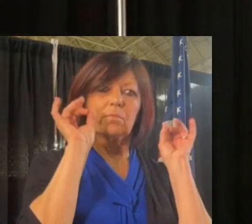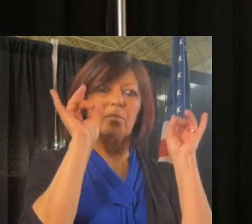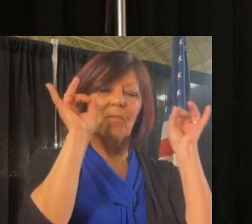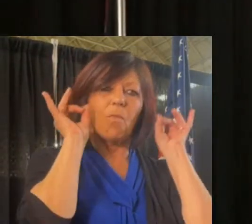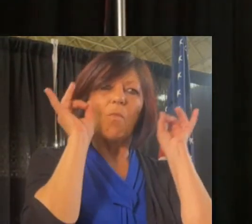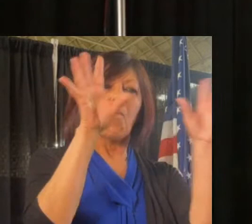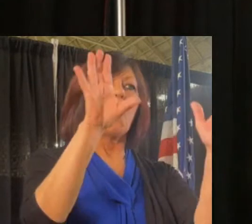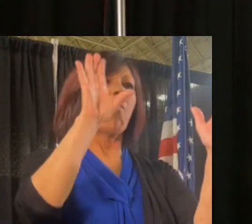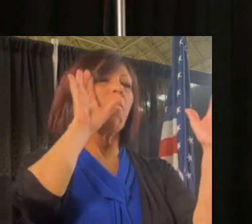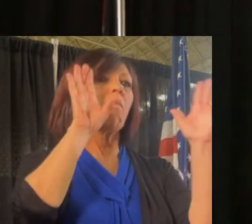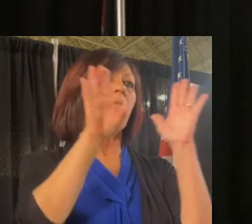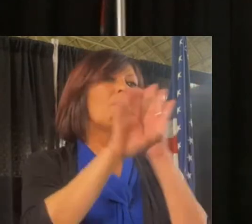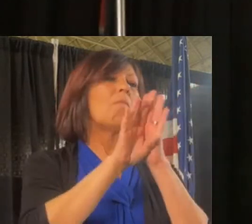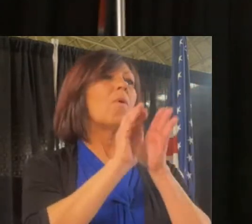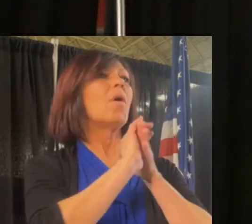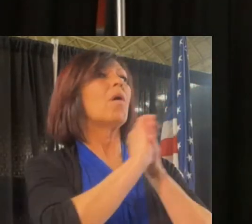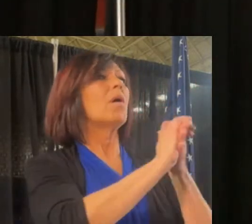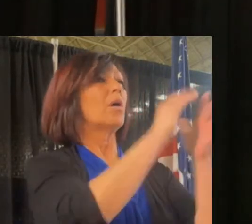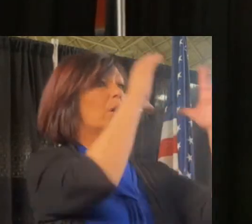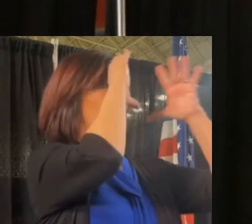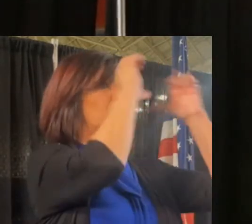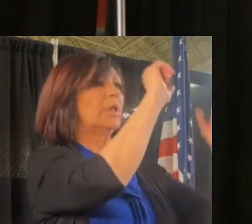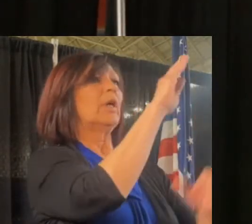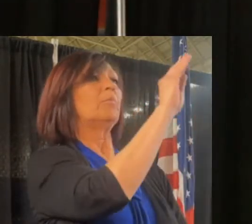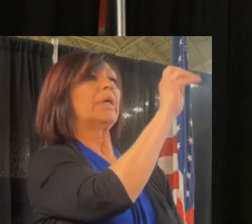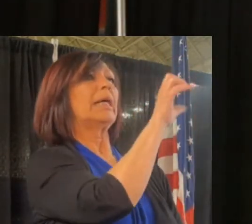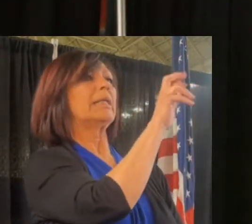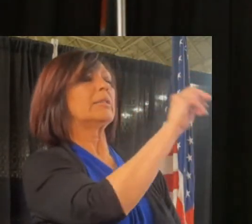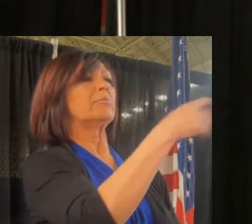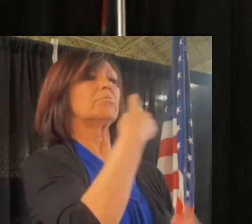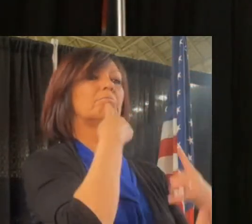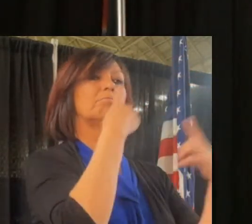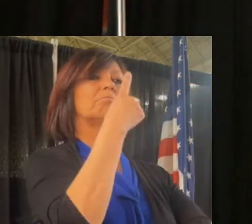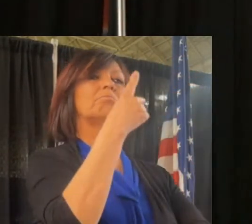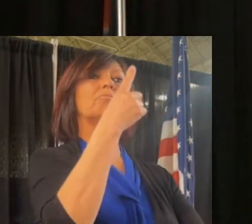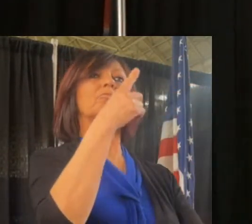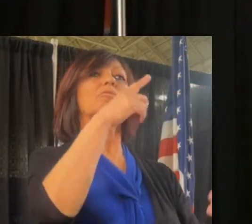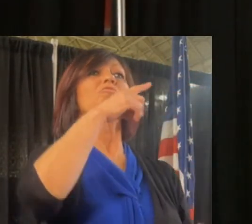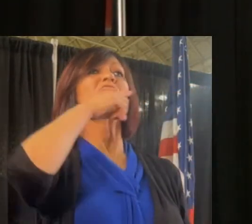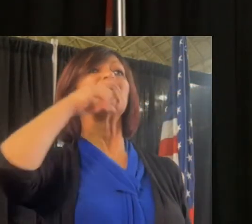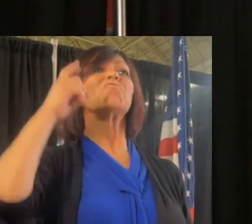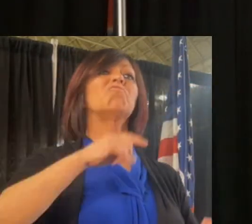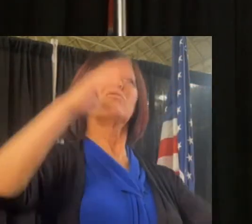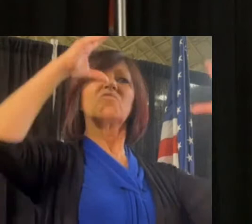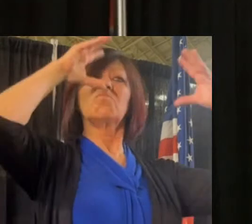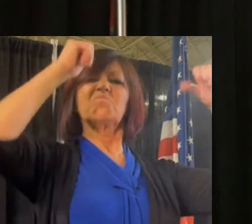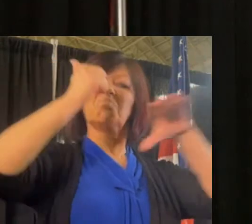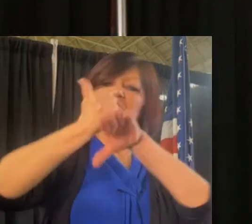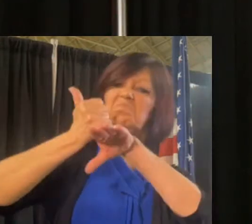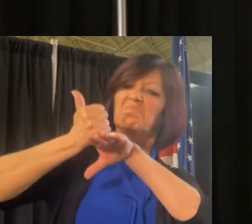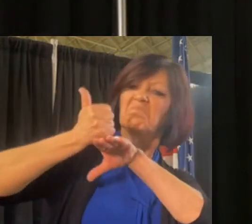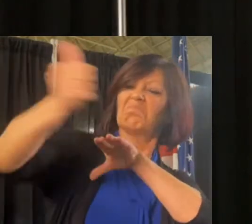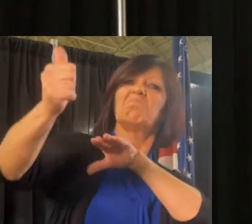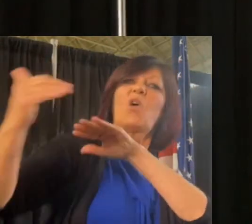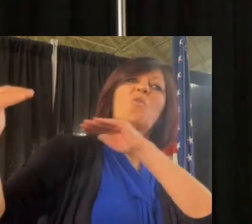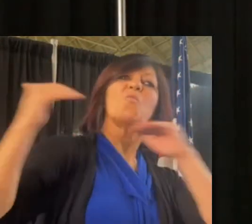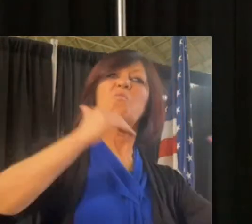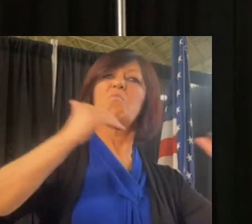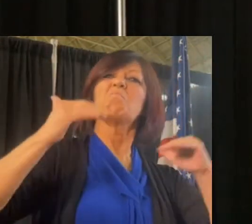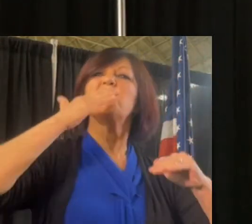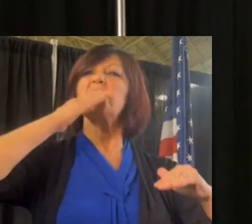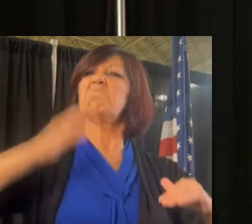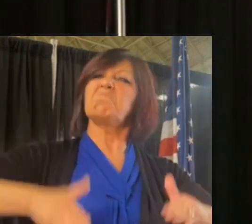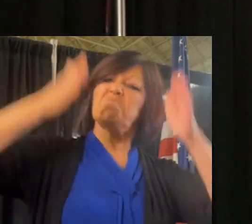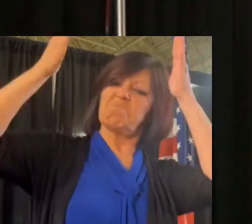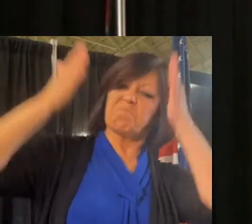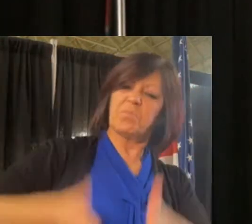led President Biden to declare that the Russian president should be charged as a war criminal, and he